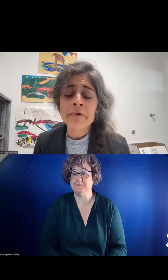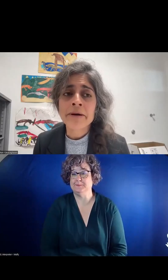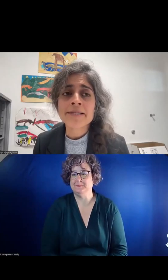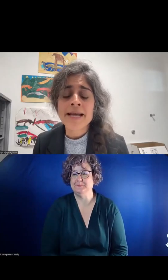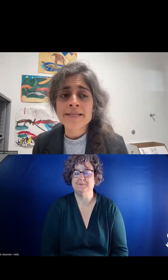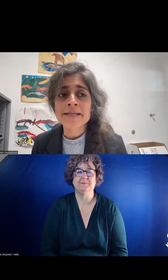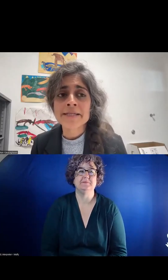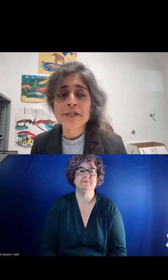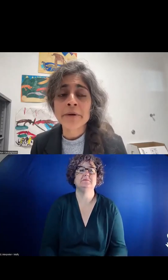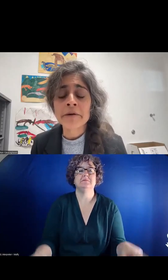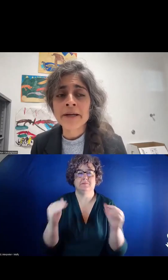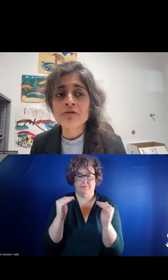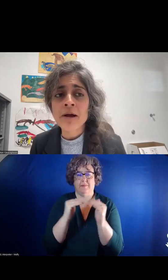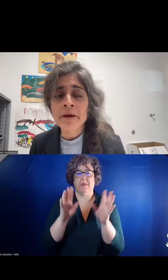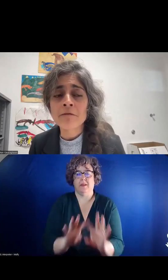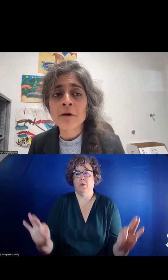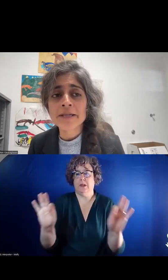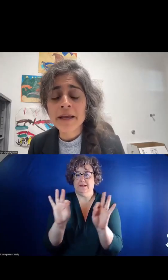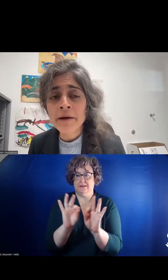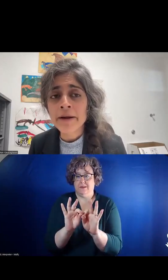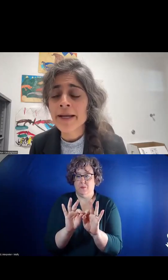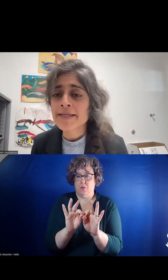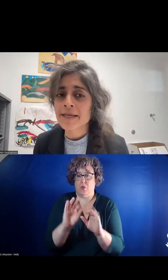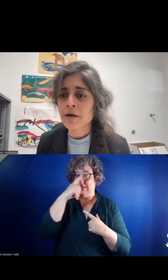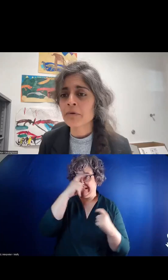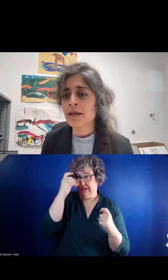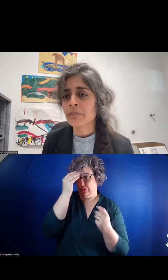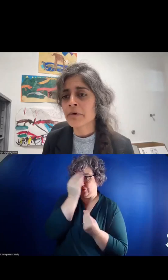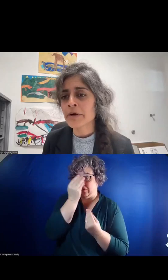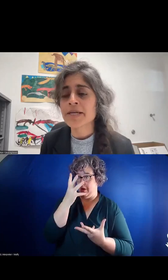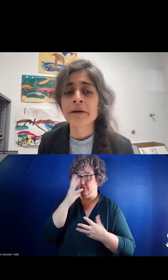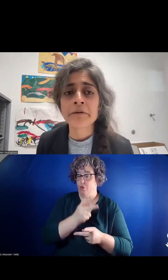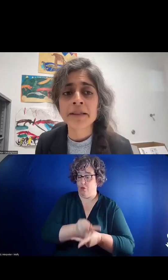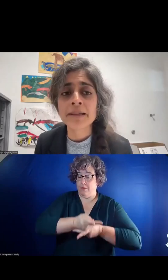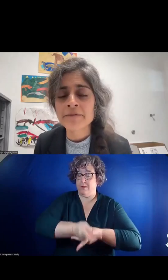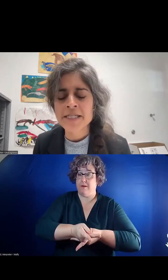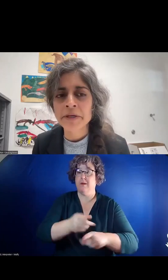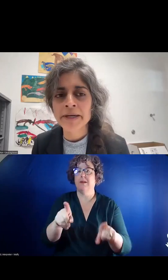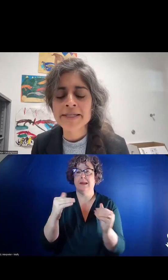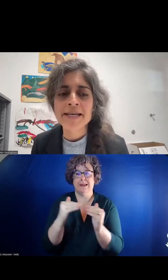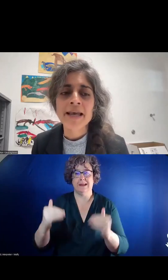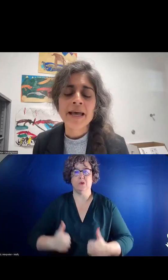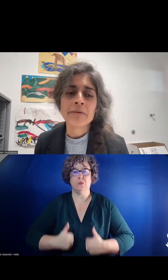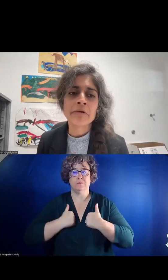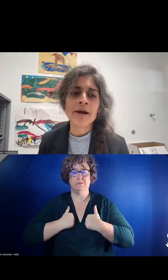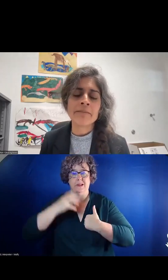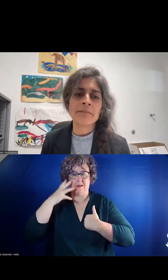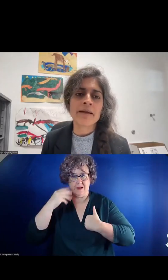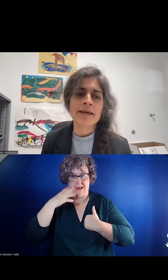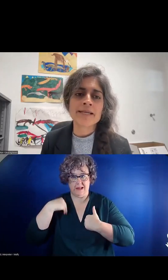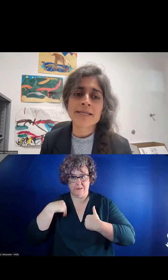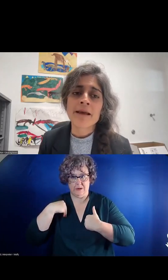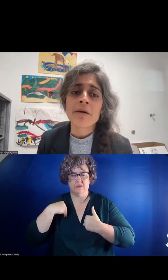As important as it is to integrate trauma-informed care, it is equally important to integrate lived experience. And what do I